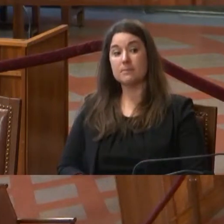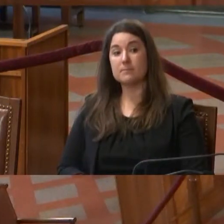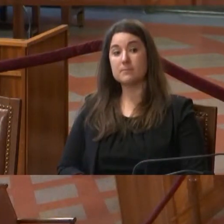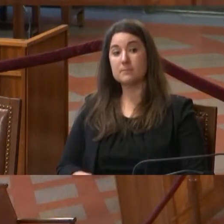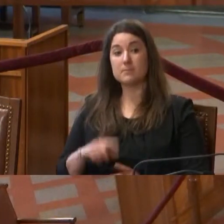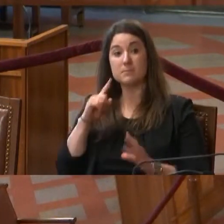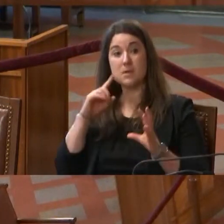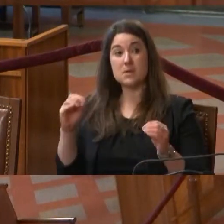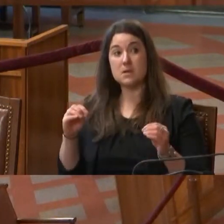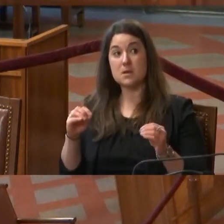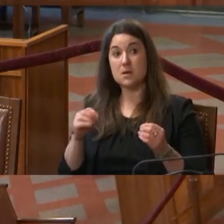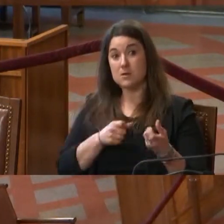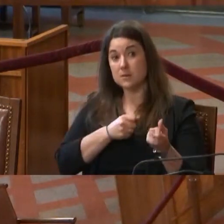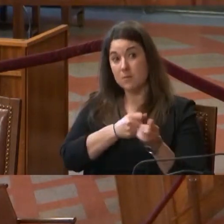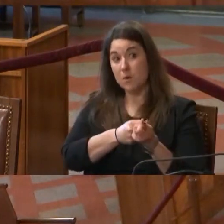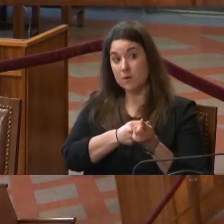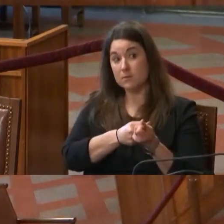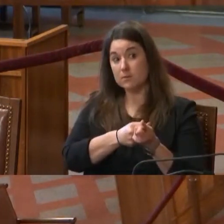Hearing none, all those in favor?